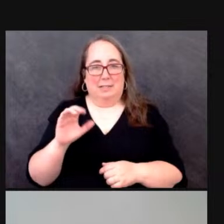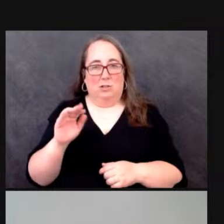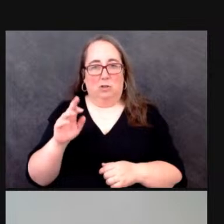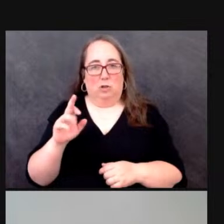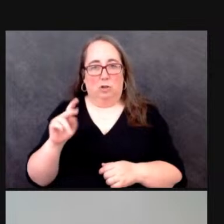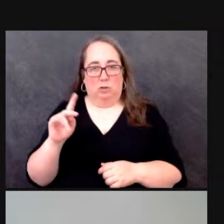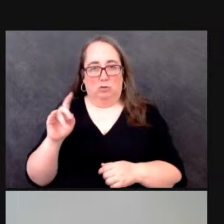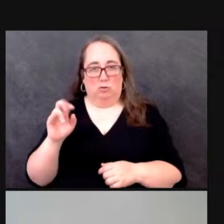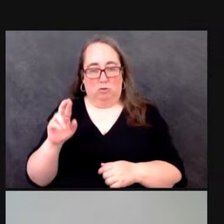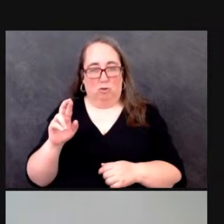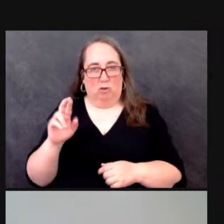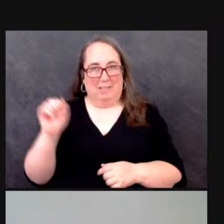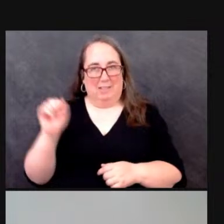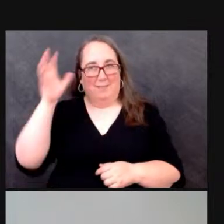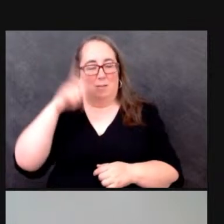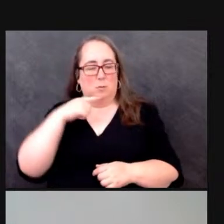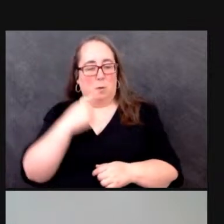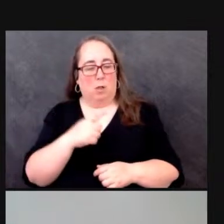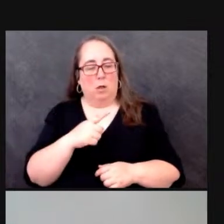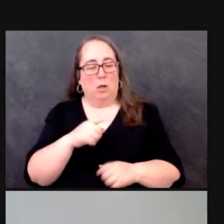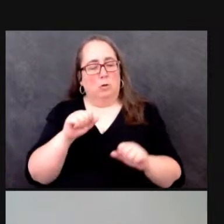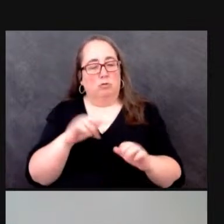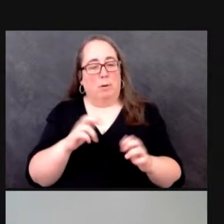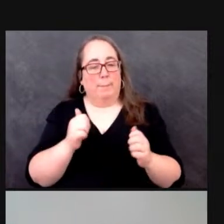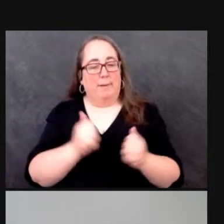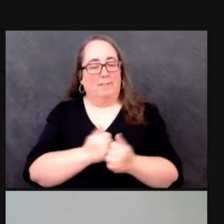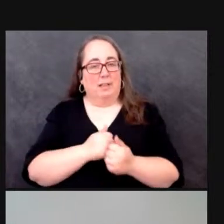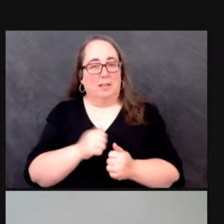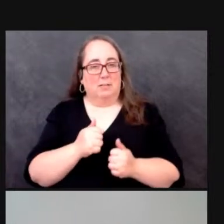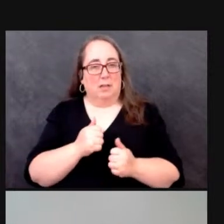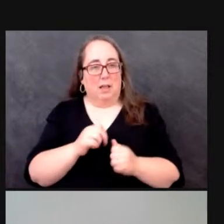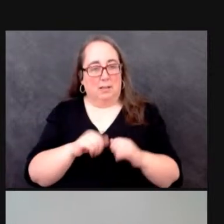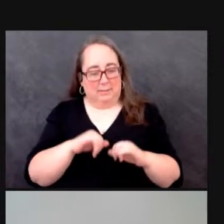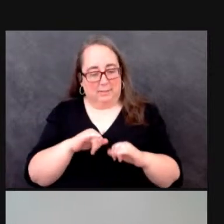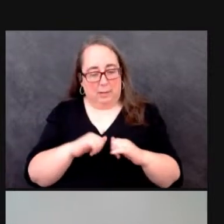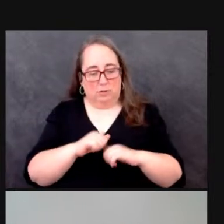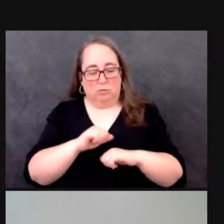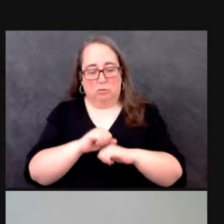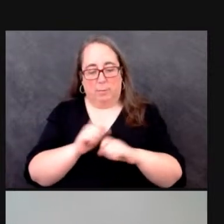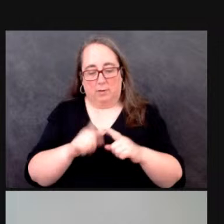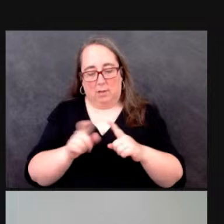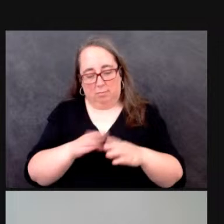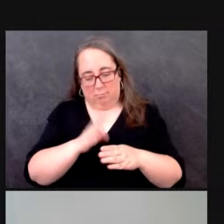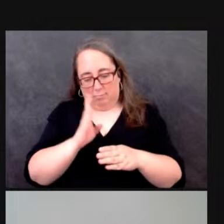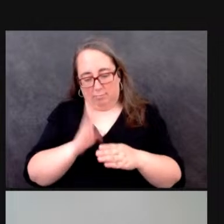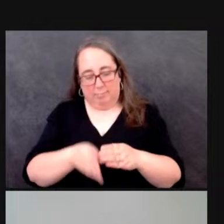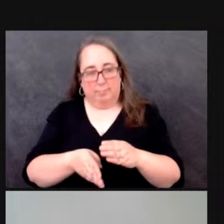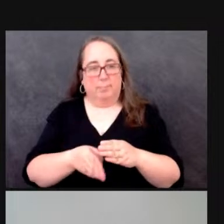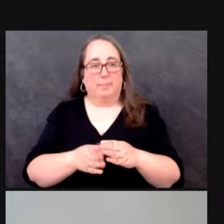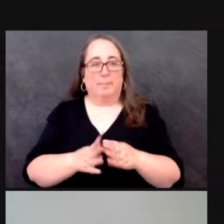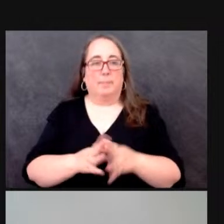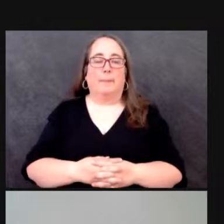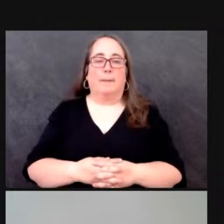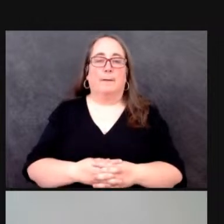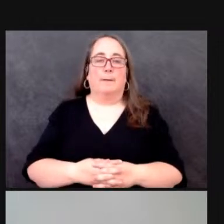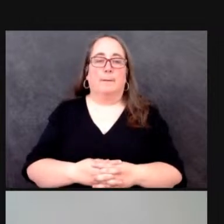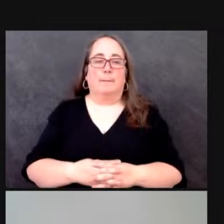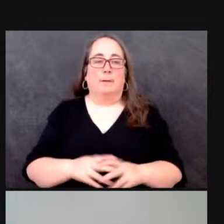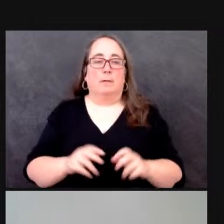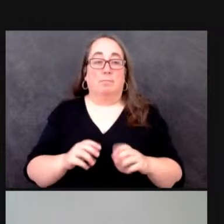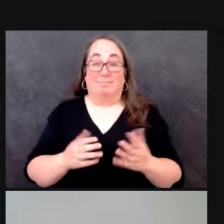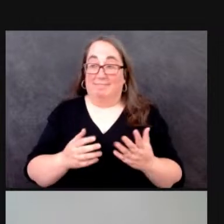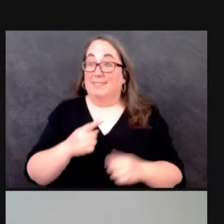his father, to, quote, drop everything else and stay with this job until it is completed. And drop everything they